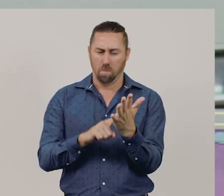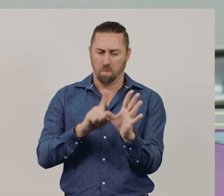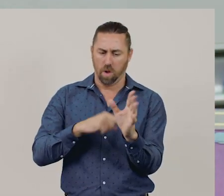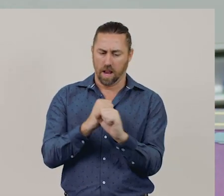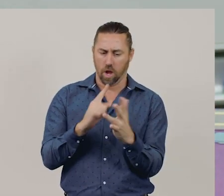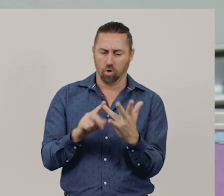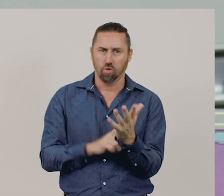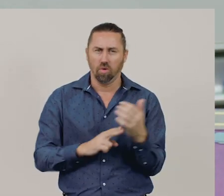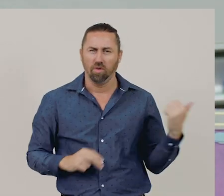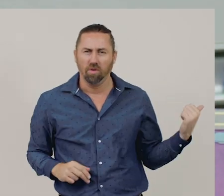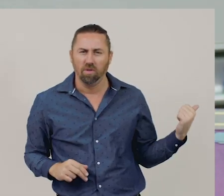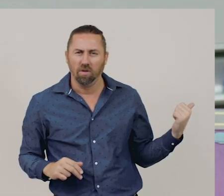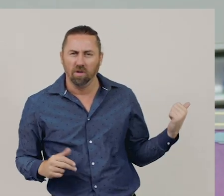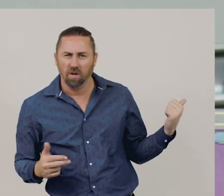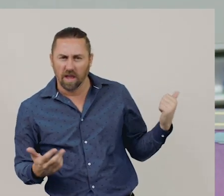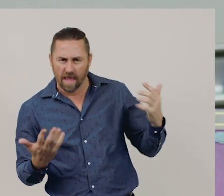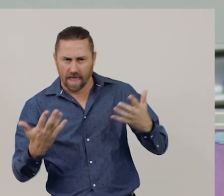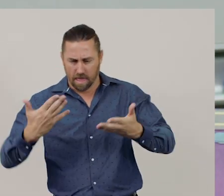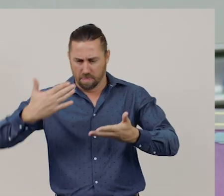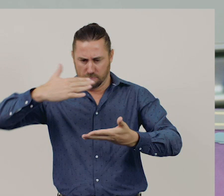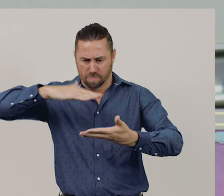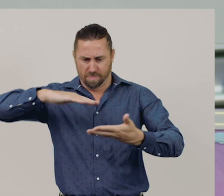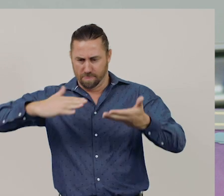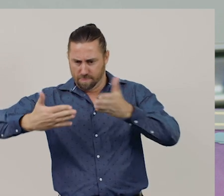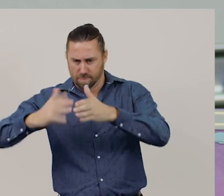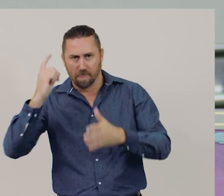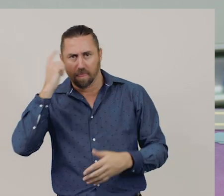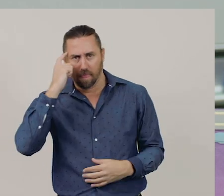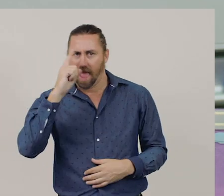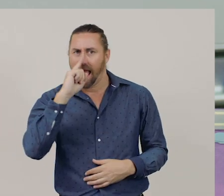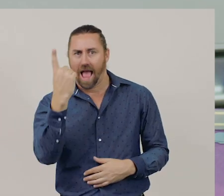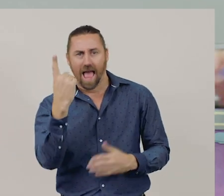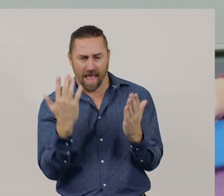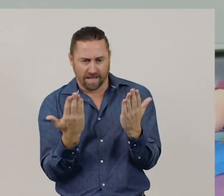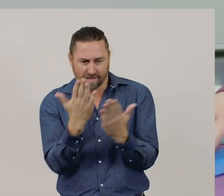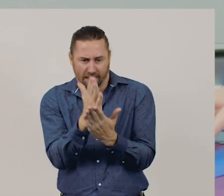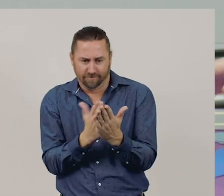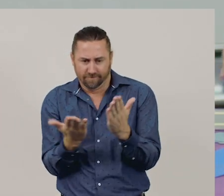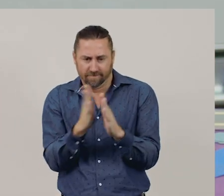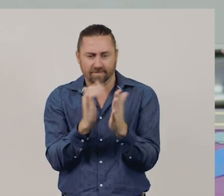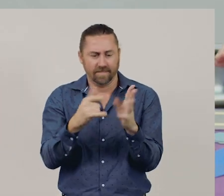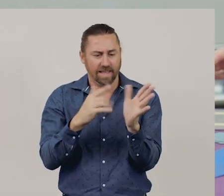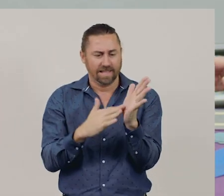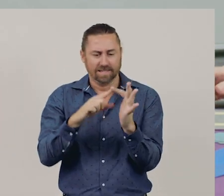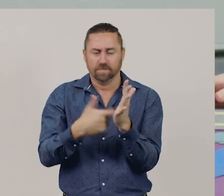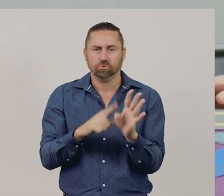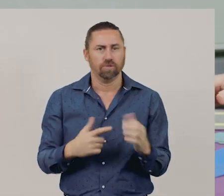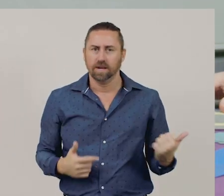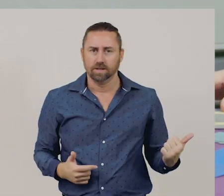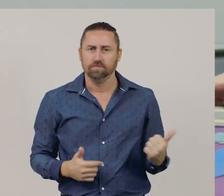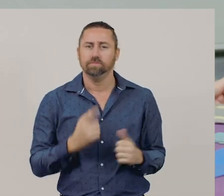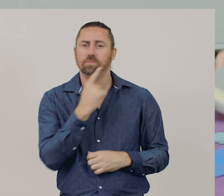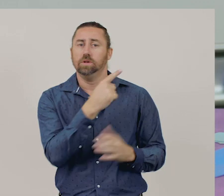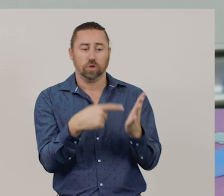There's no way we can fold it to show symmetry. How about this toy? When we use